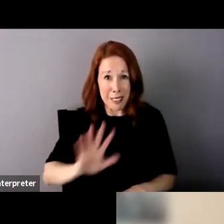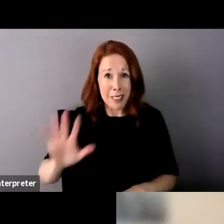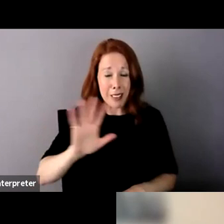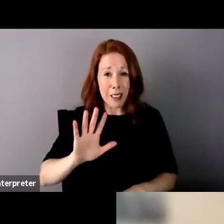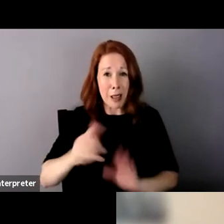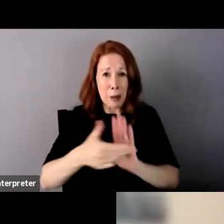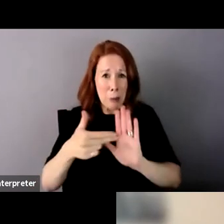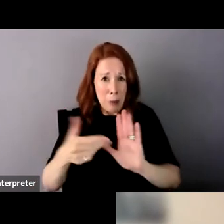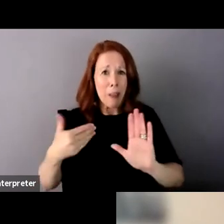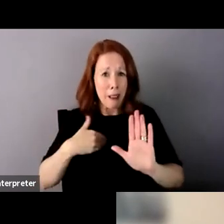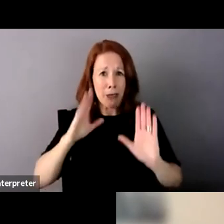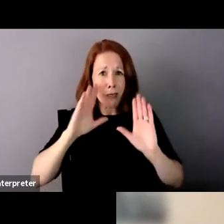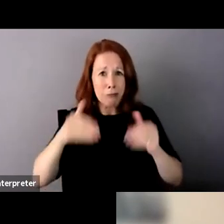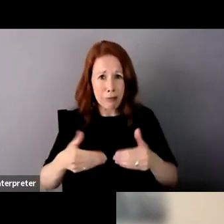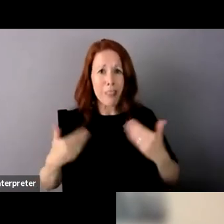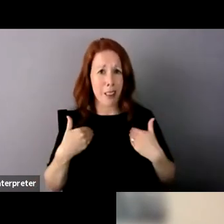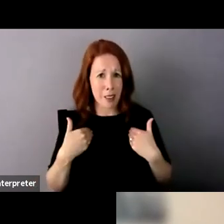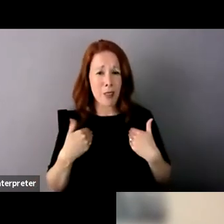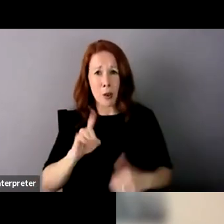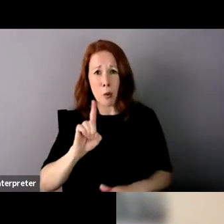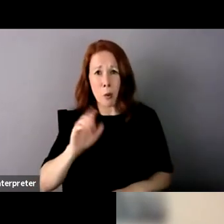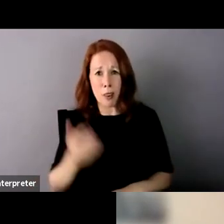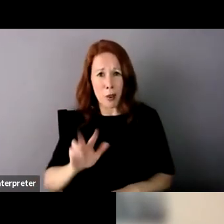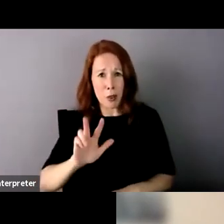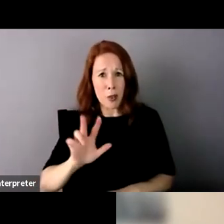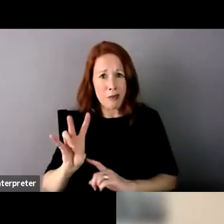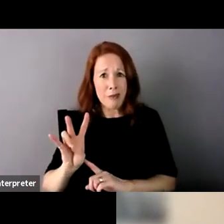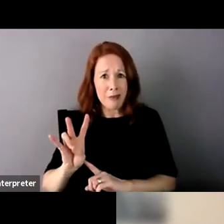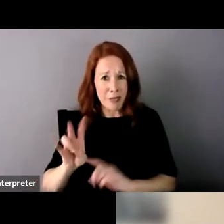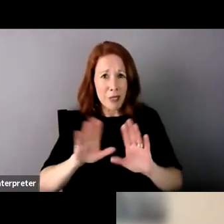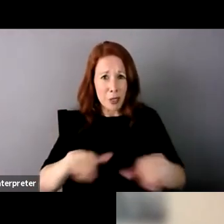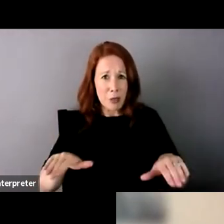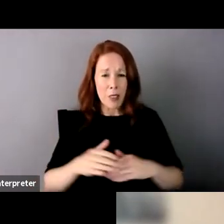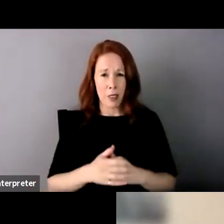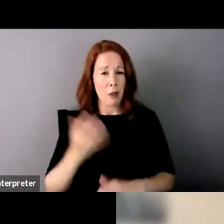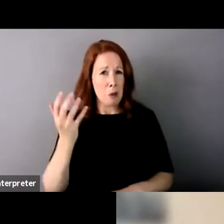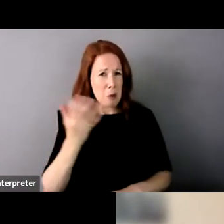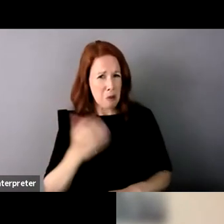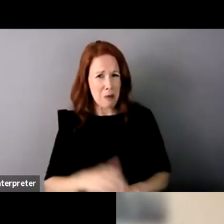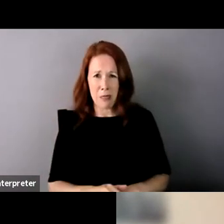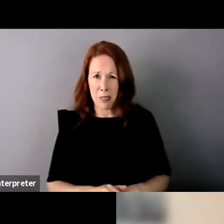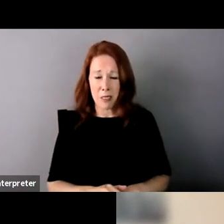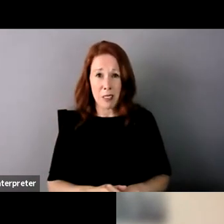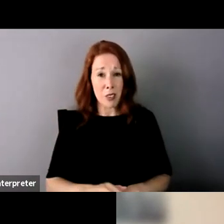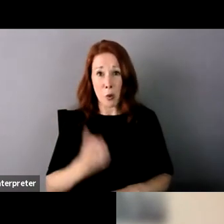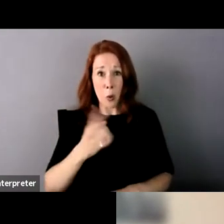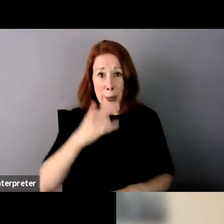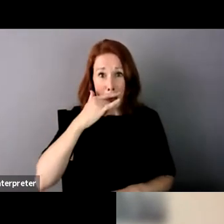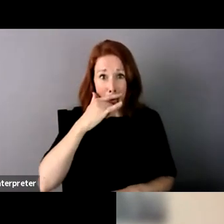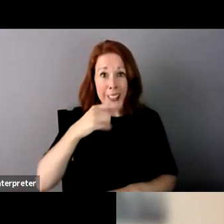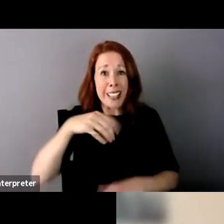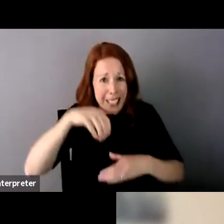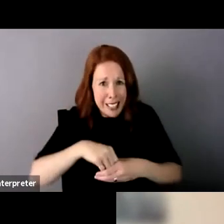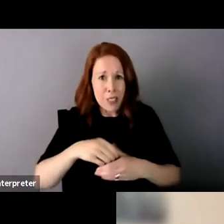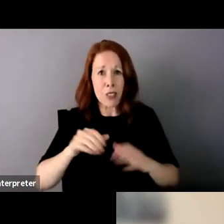with autism. And so that means that, it's like almost one kid in every single